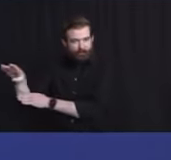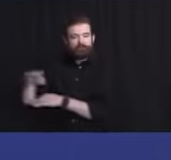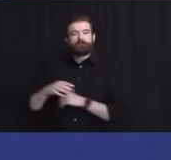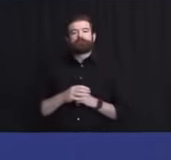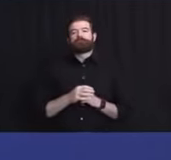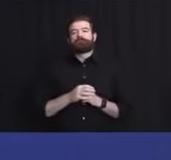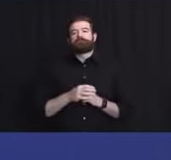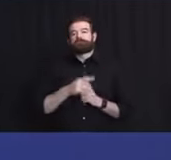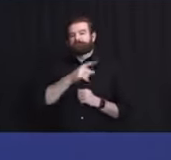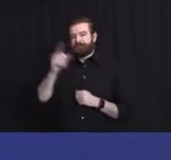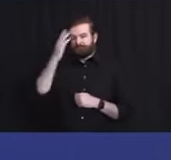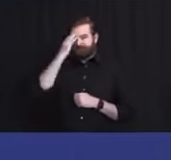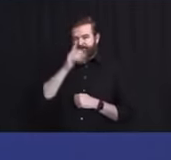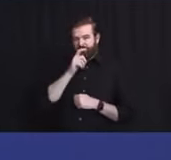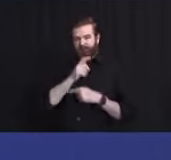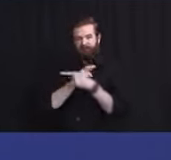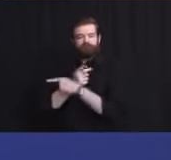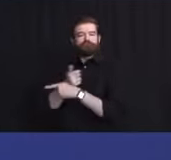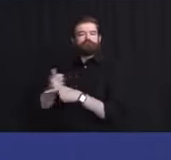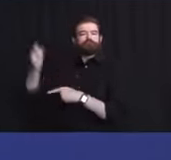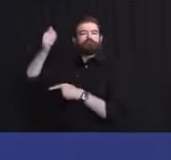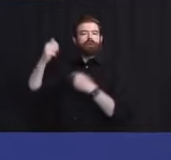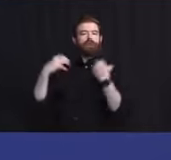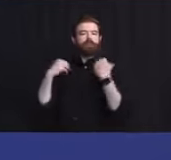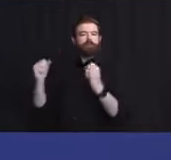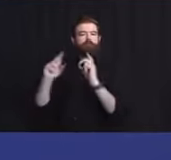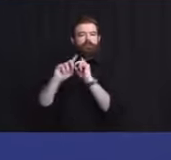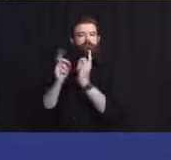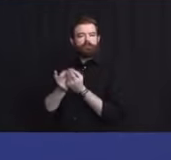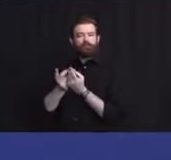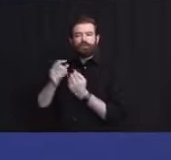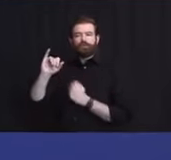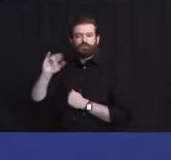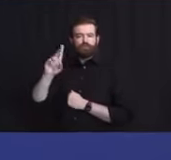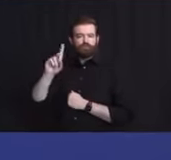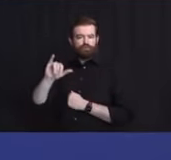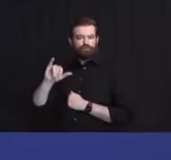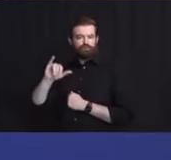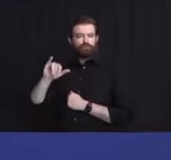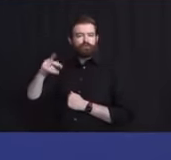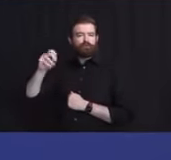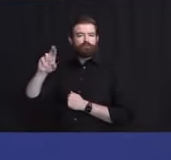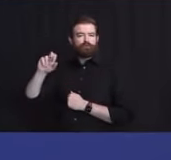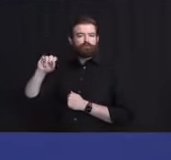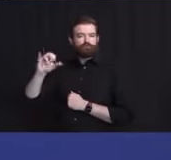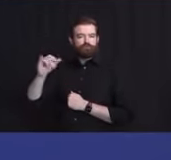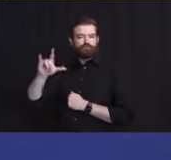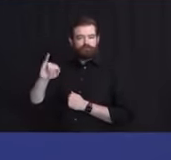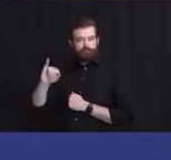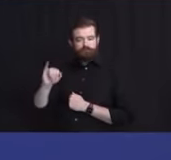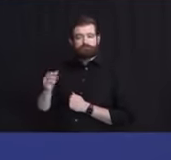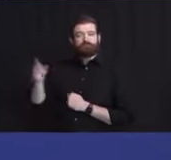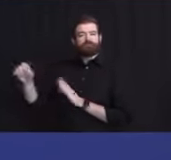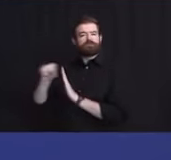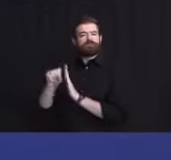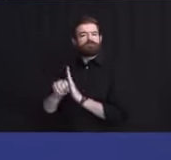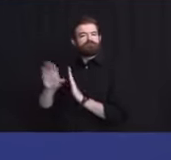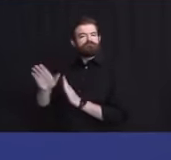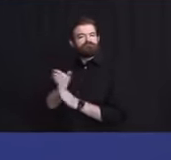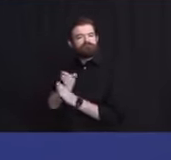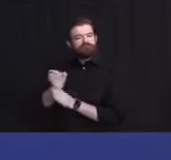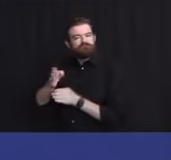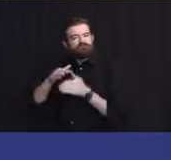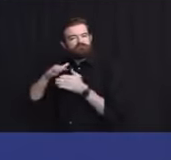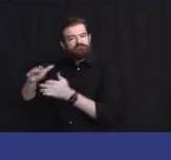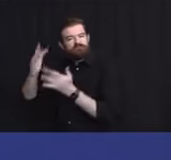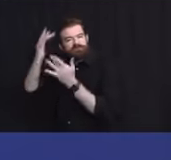Commissioner of the Department of Health, Judy Persichilli. To her right, the Department of Health's Communicable Disease Service Medical Director, another familiar face,